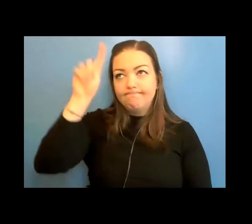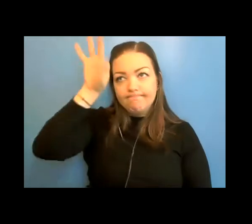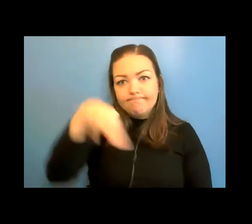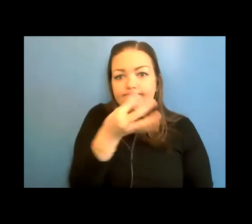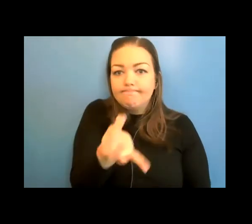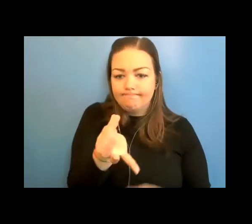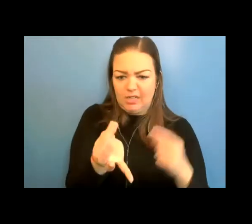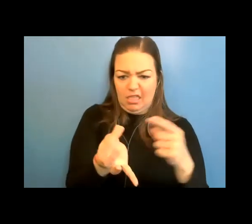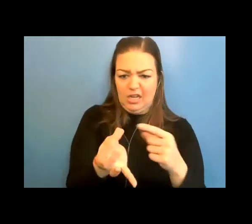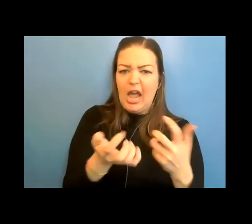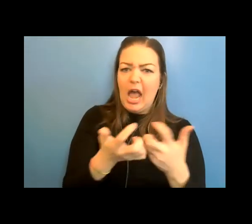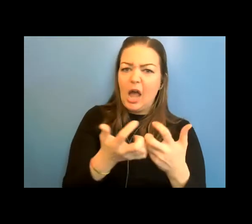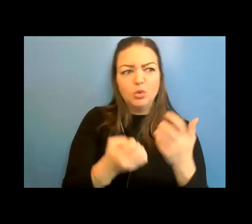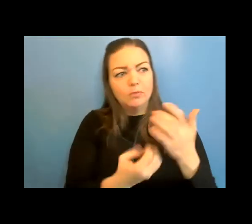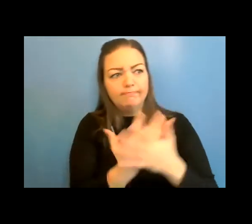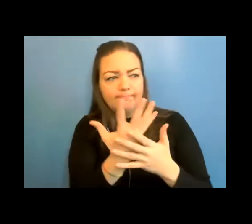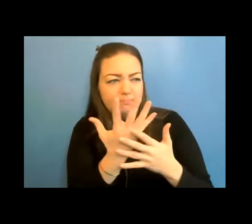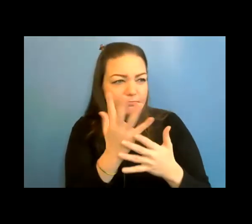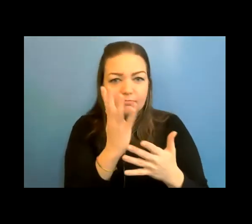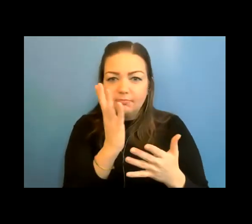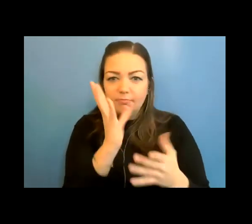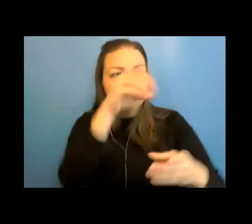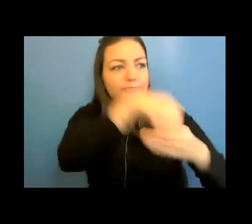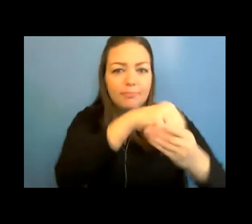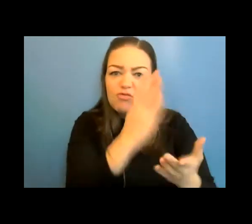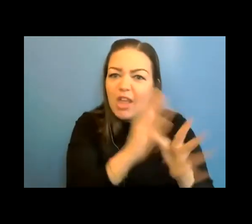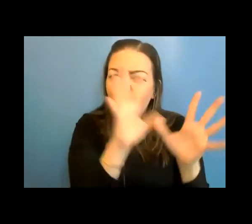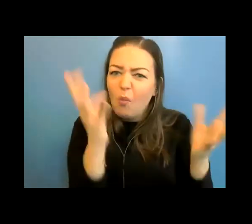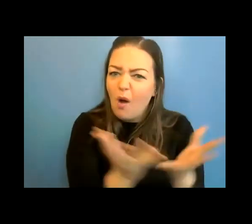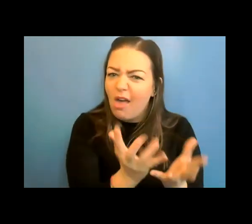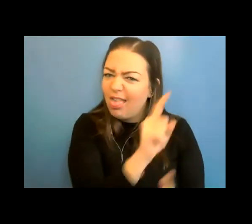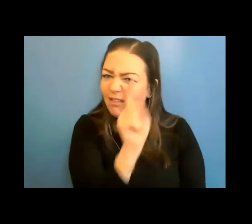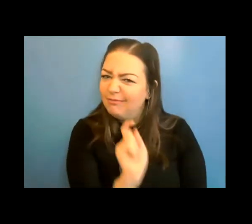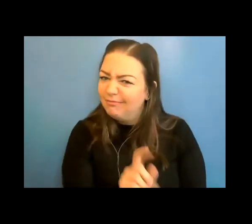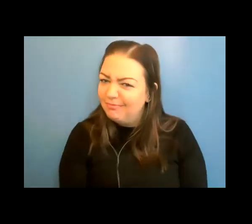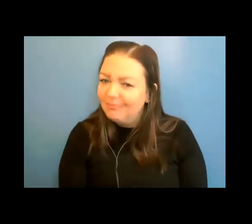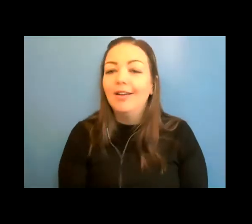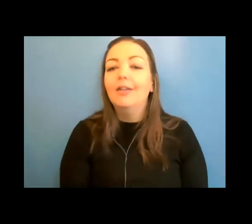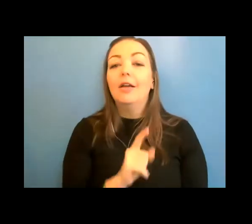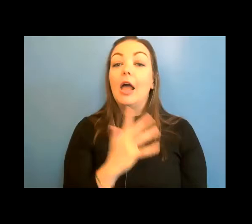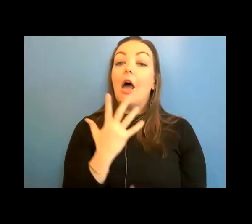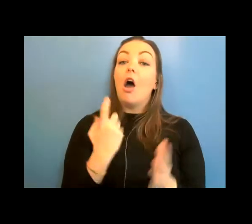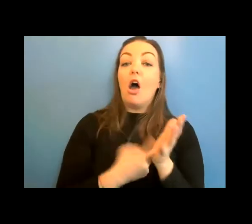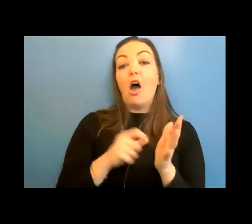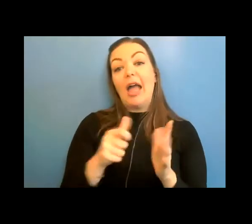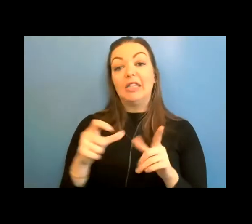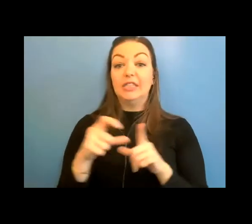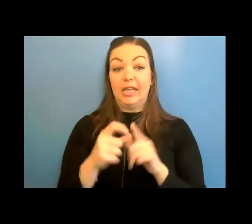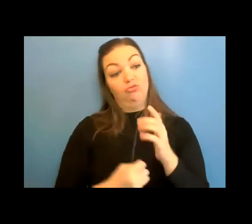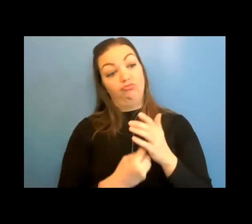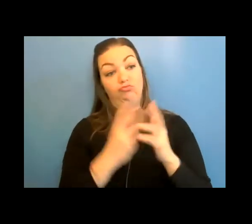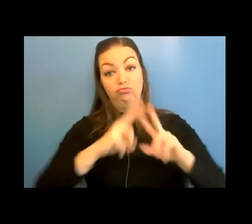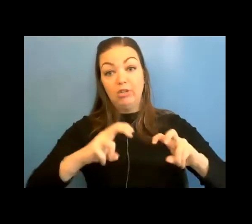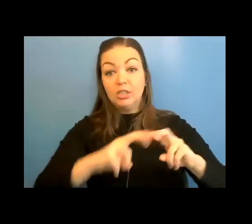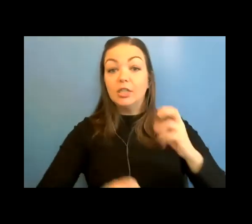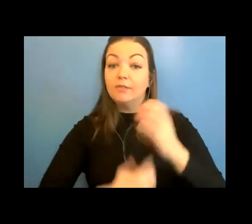that might work in the real world. And at the end of every R&D stage, there's a chance to talk about that process and